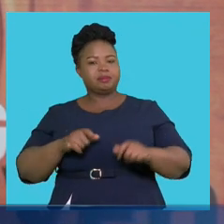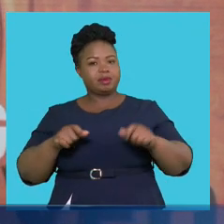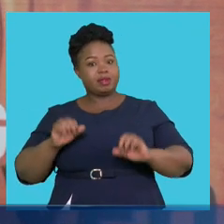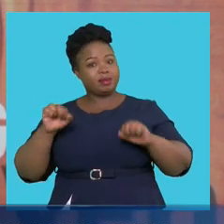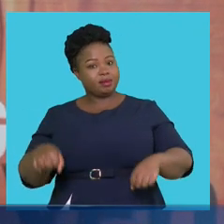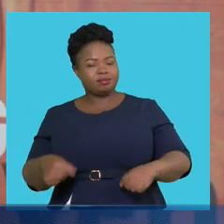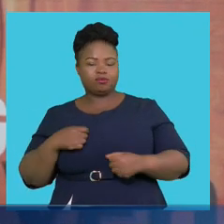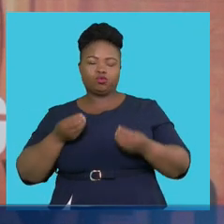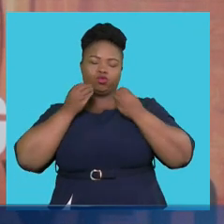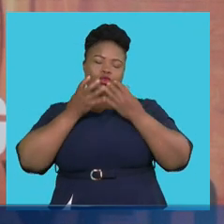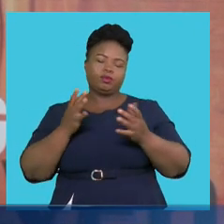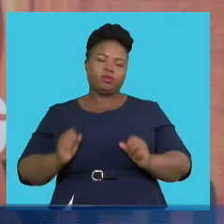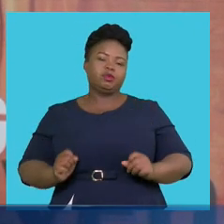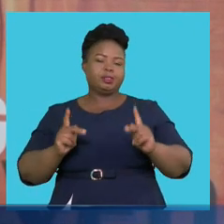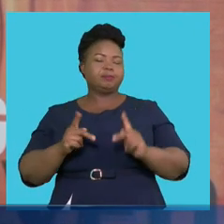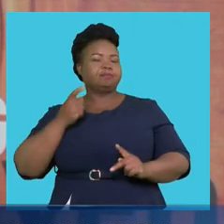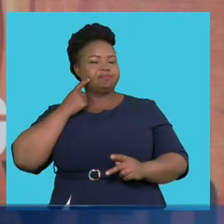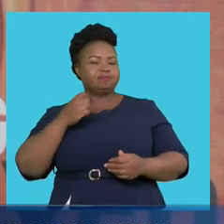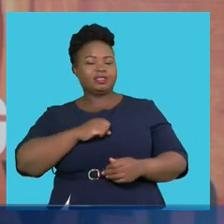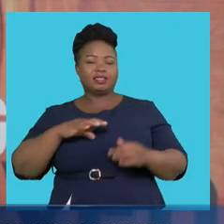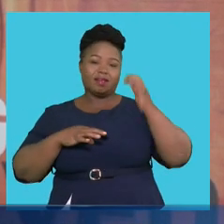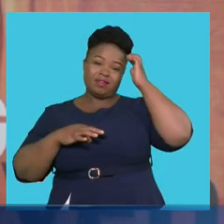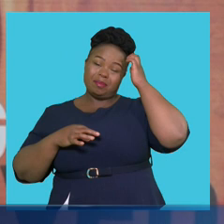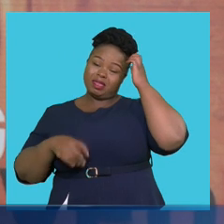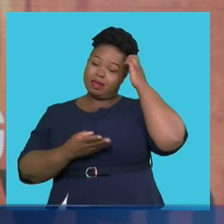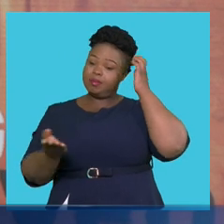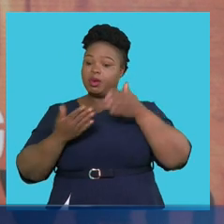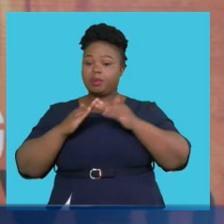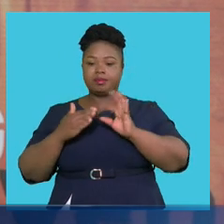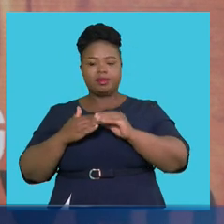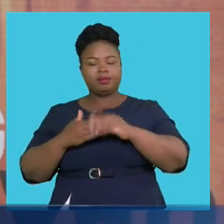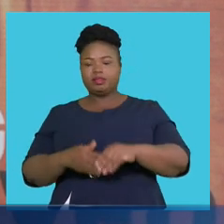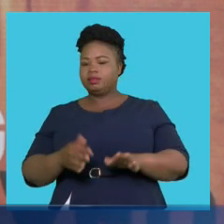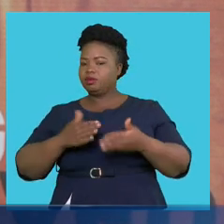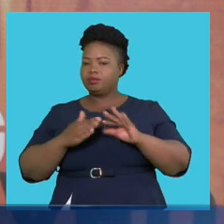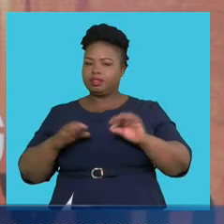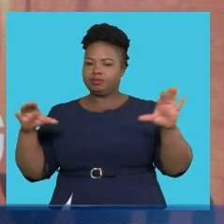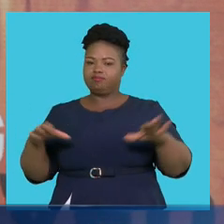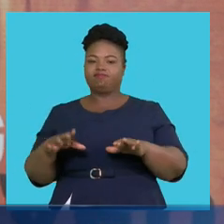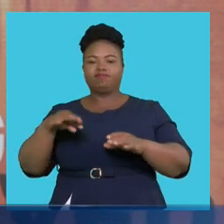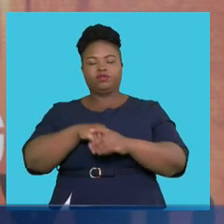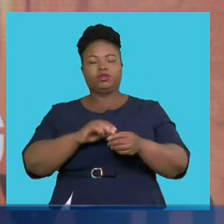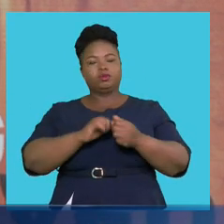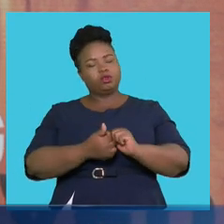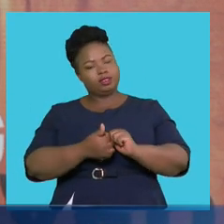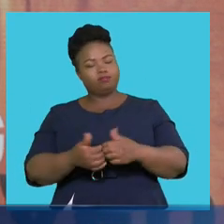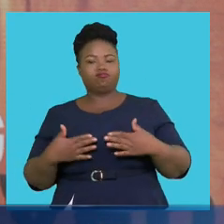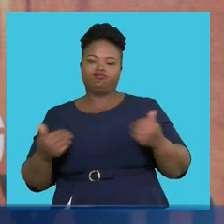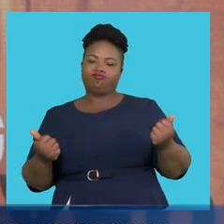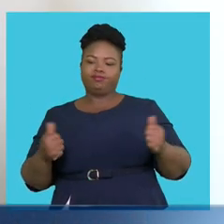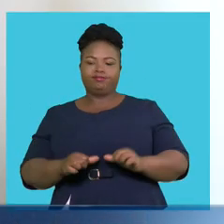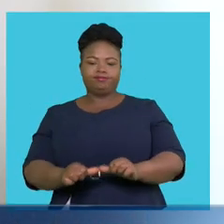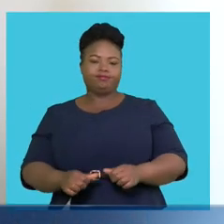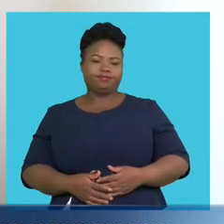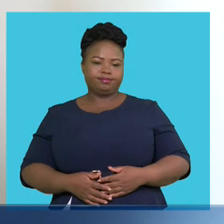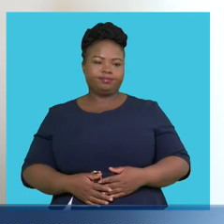as a fantastic opportunity for us to get our staff, our residents and the greater community involved in sports being healthy and being